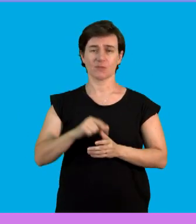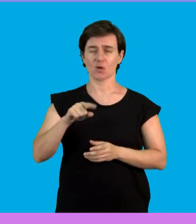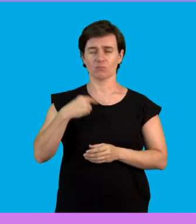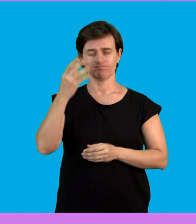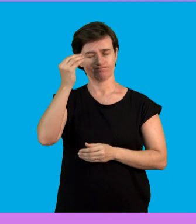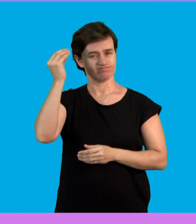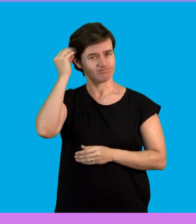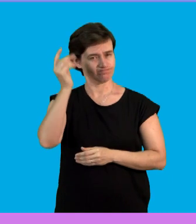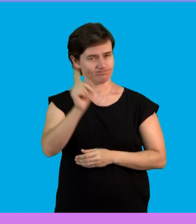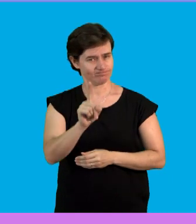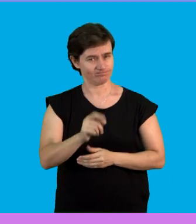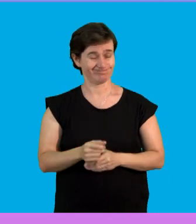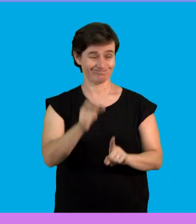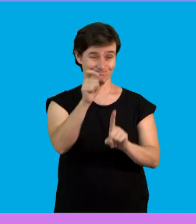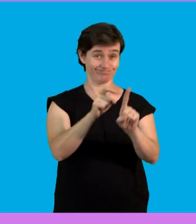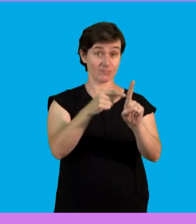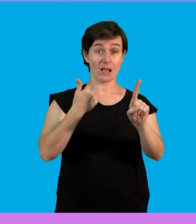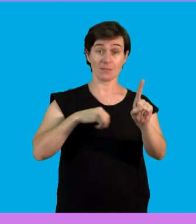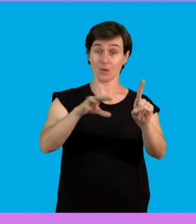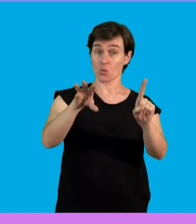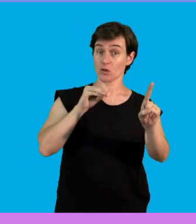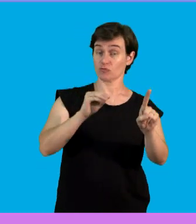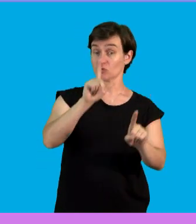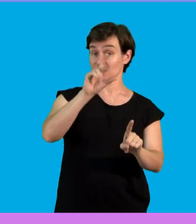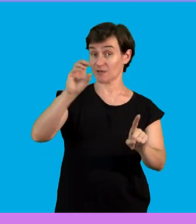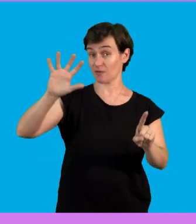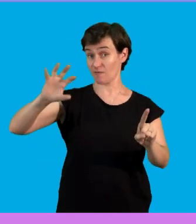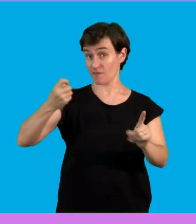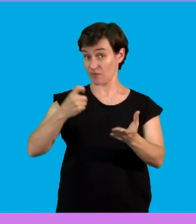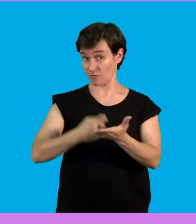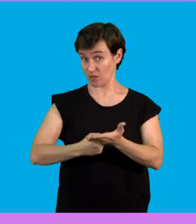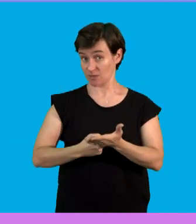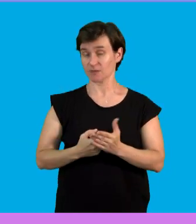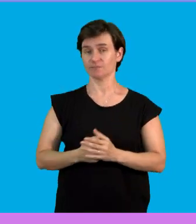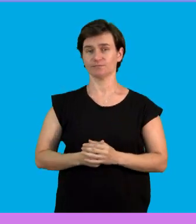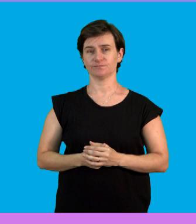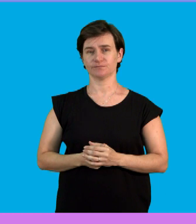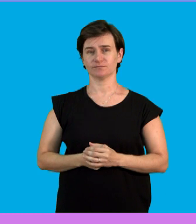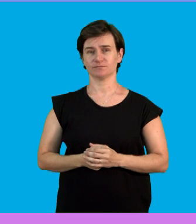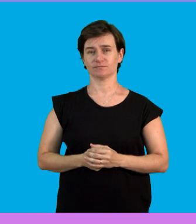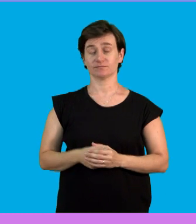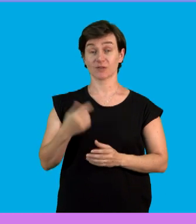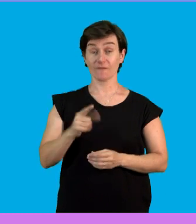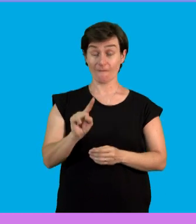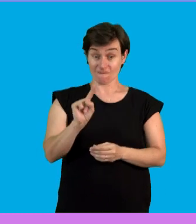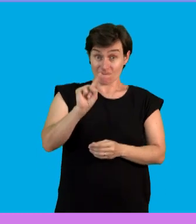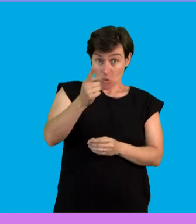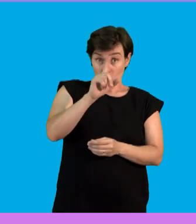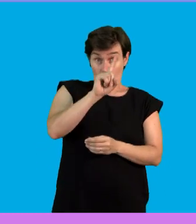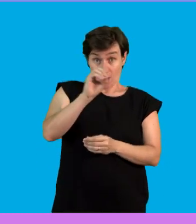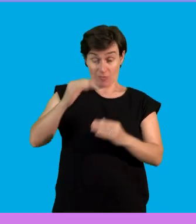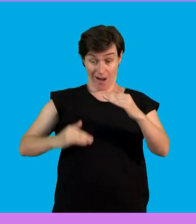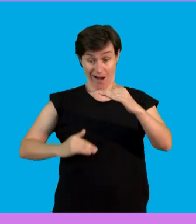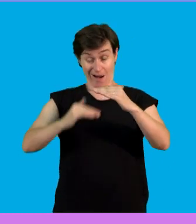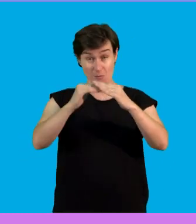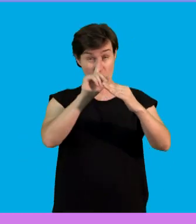we need to remember is she wants to withdraw 770 Rand. For the first